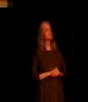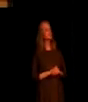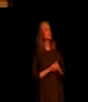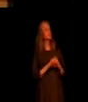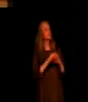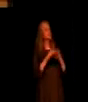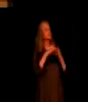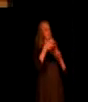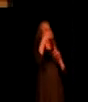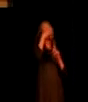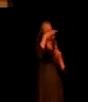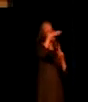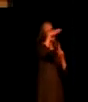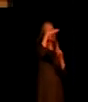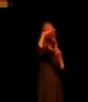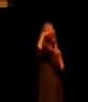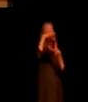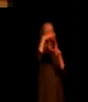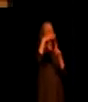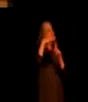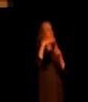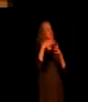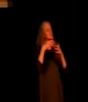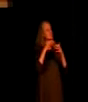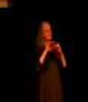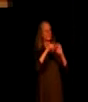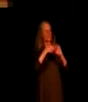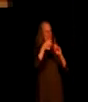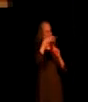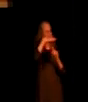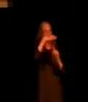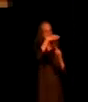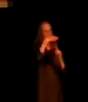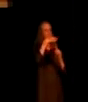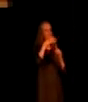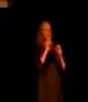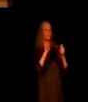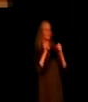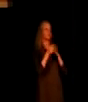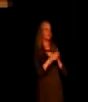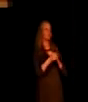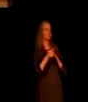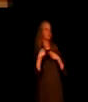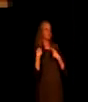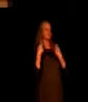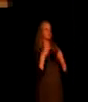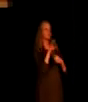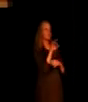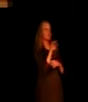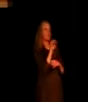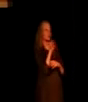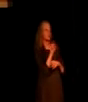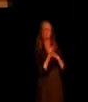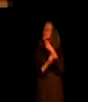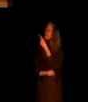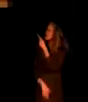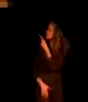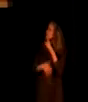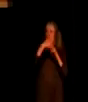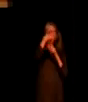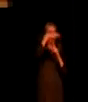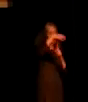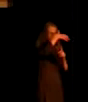strategy of satellites has changed since then. So this satellite